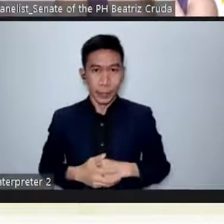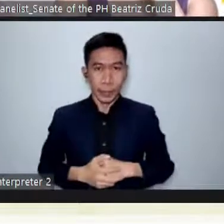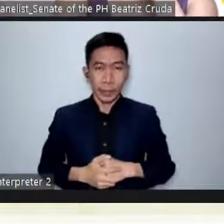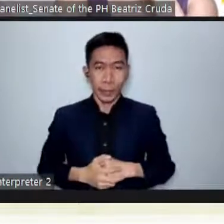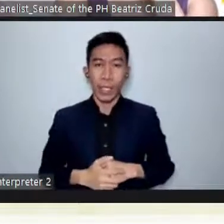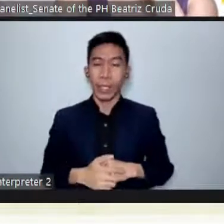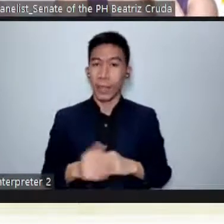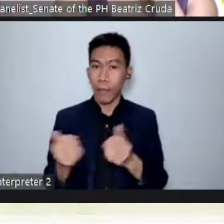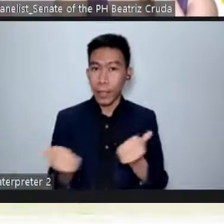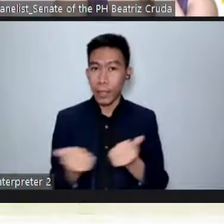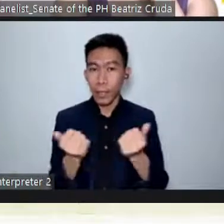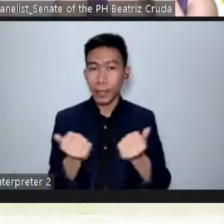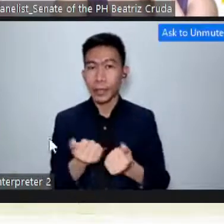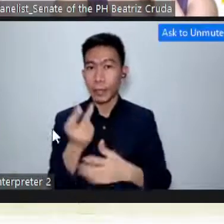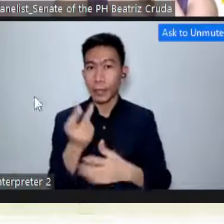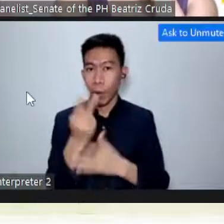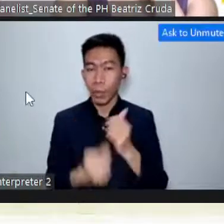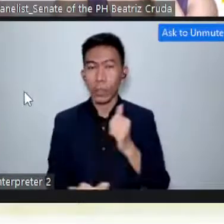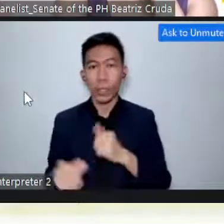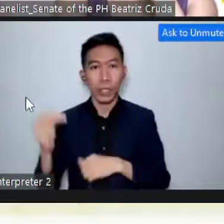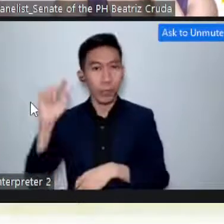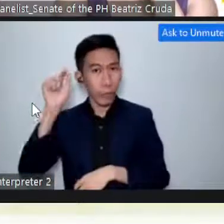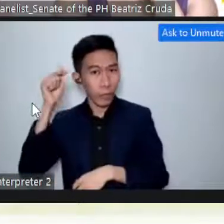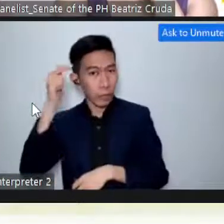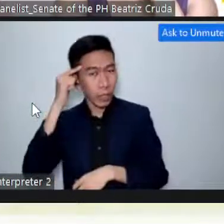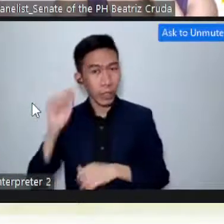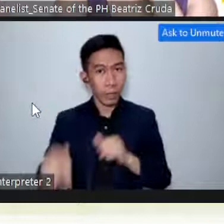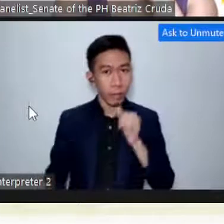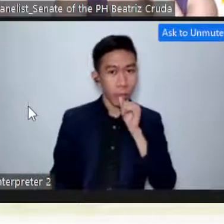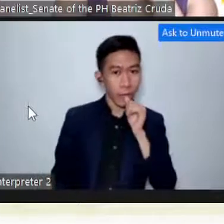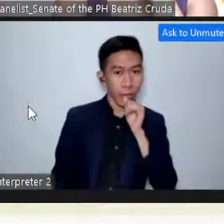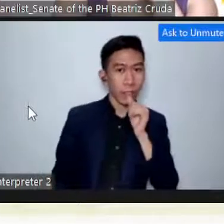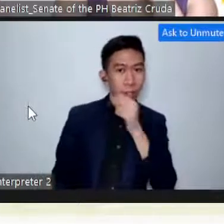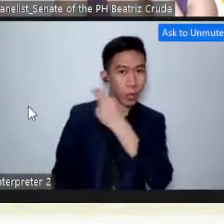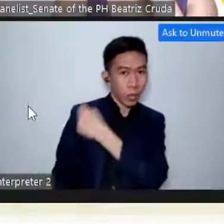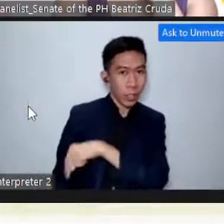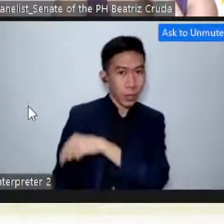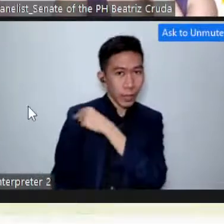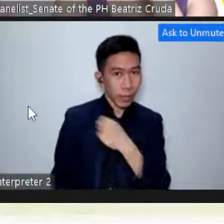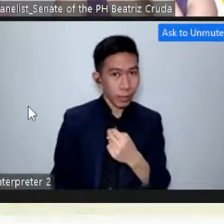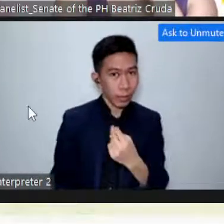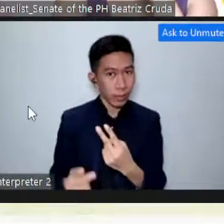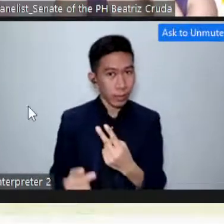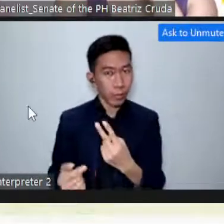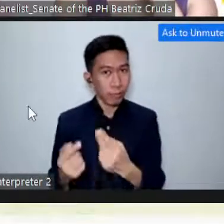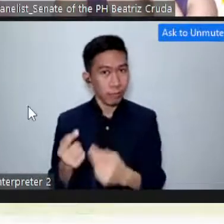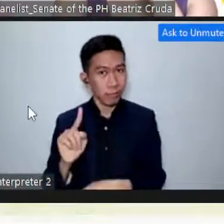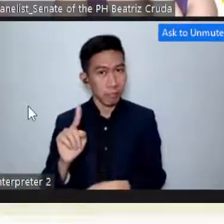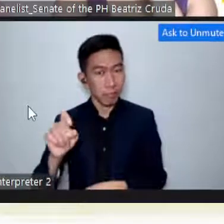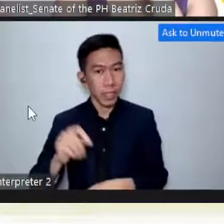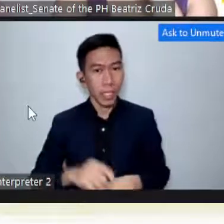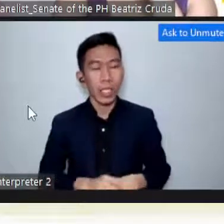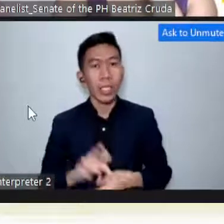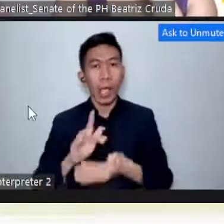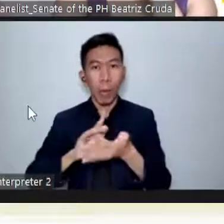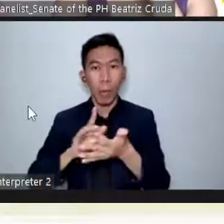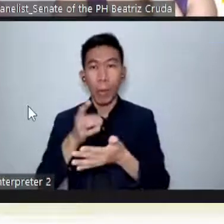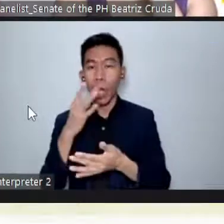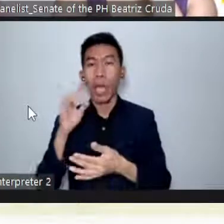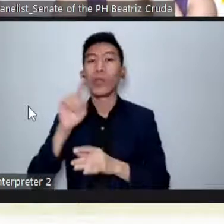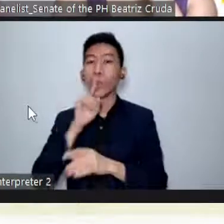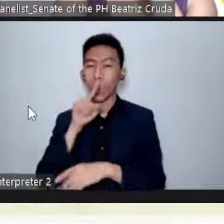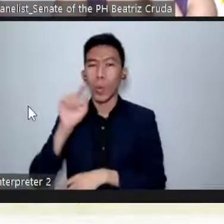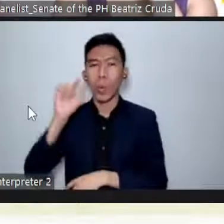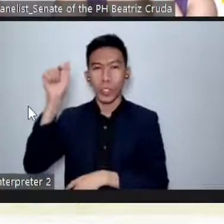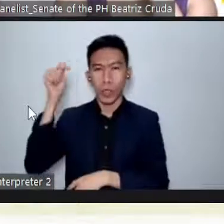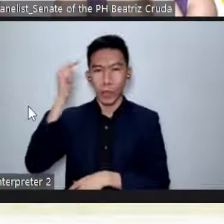available both in government and private hospitals, Doc Bev? Yung gamot po is largely in government